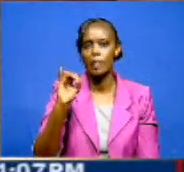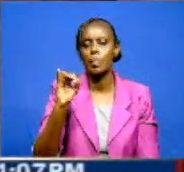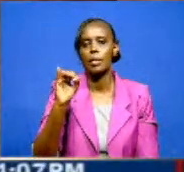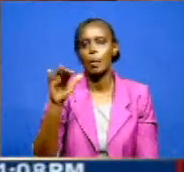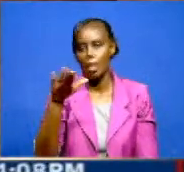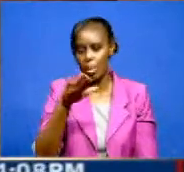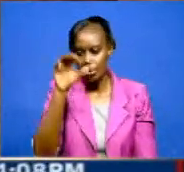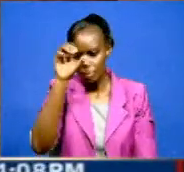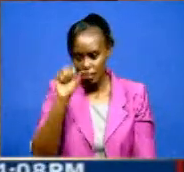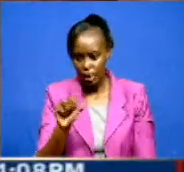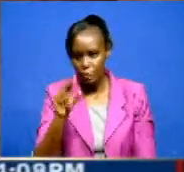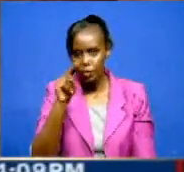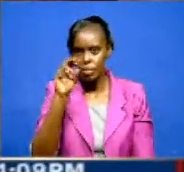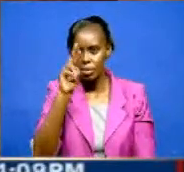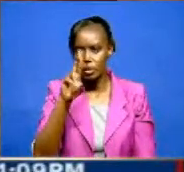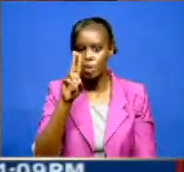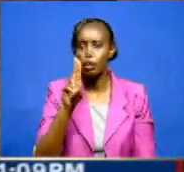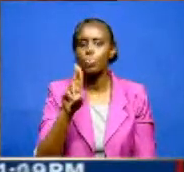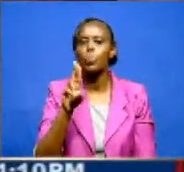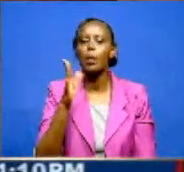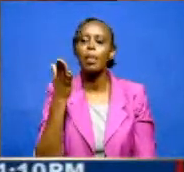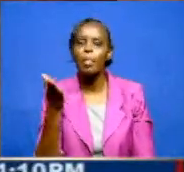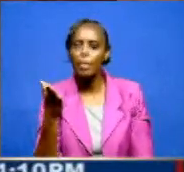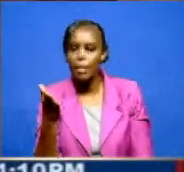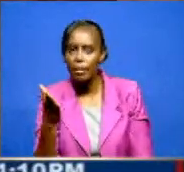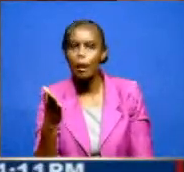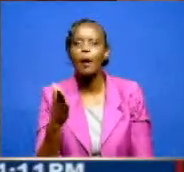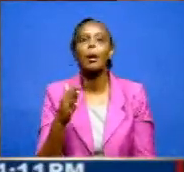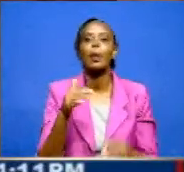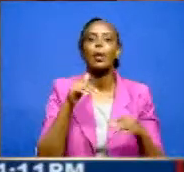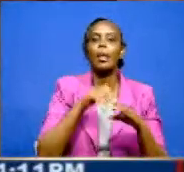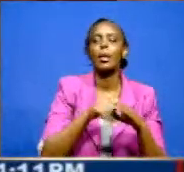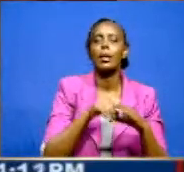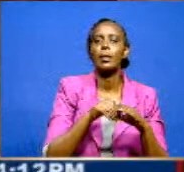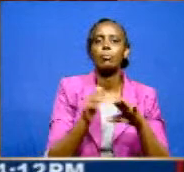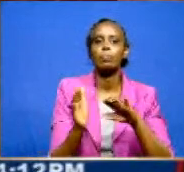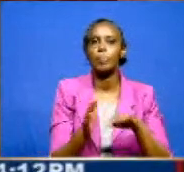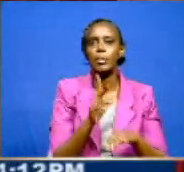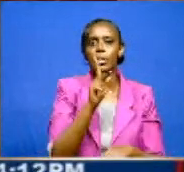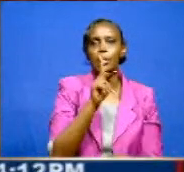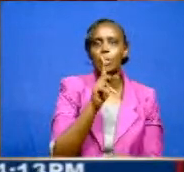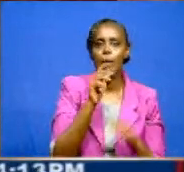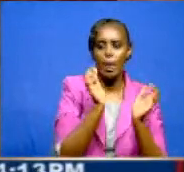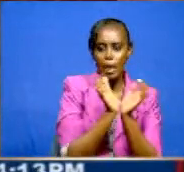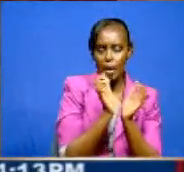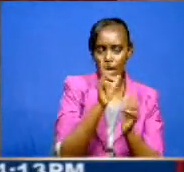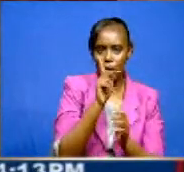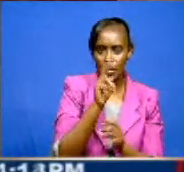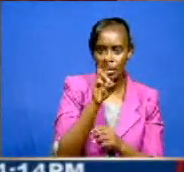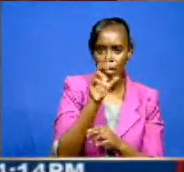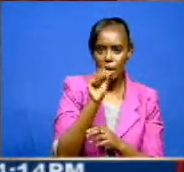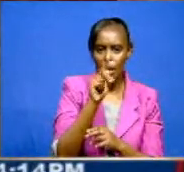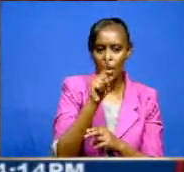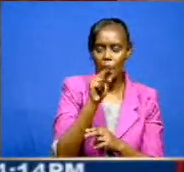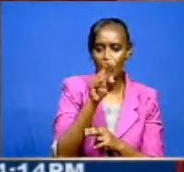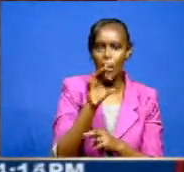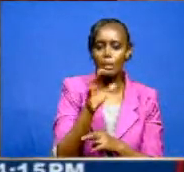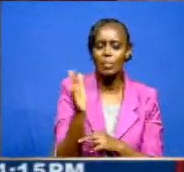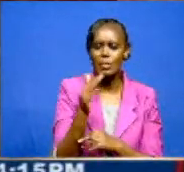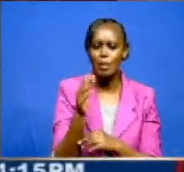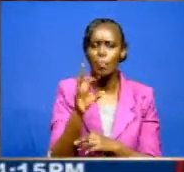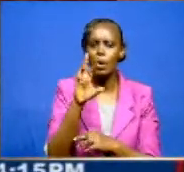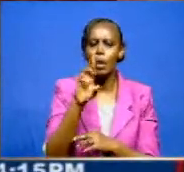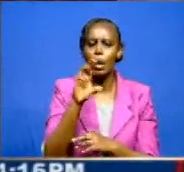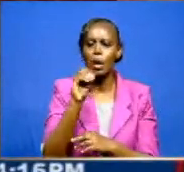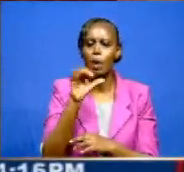agriculture. If you go to Njiru, we were talking about Njiru just now, in Kasarani constituency. If you go to parts of Roysambu, there's a